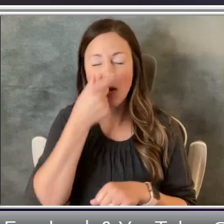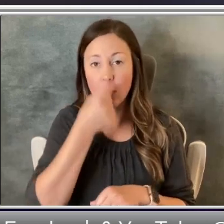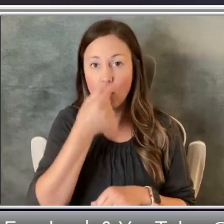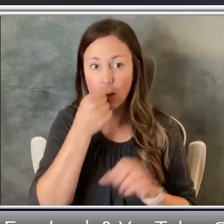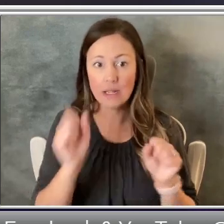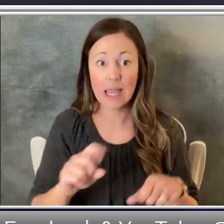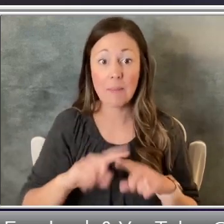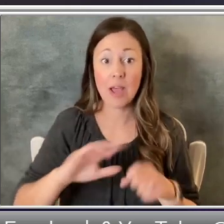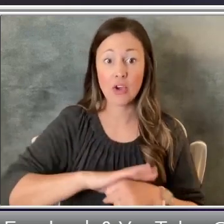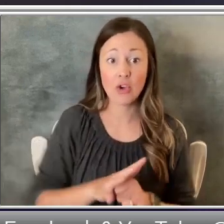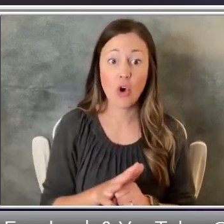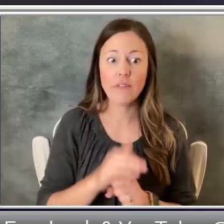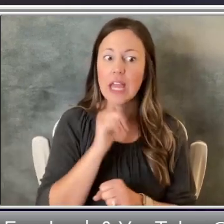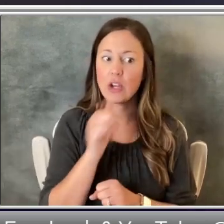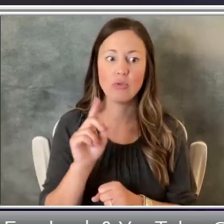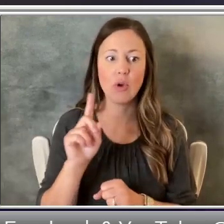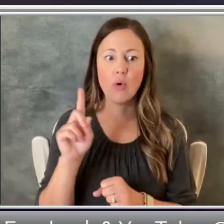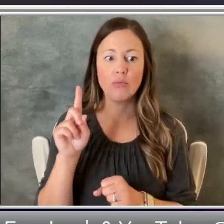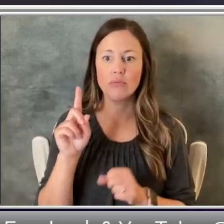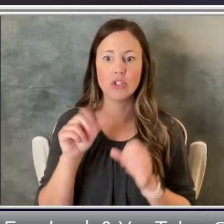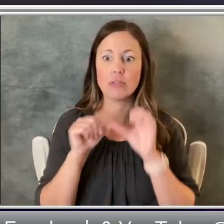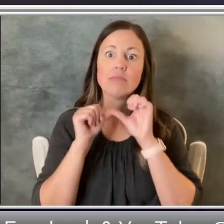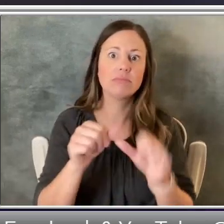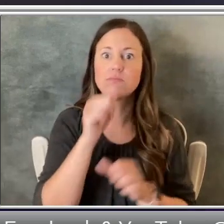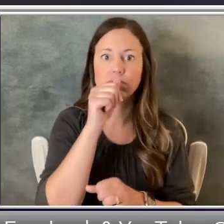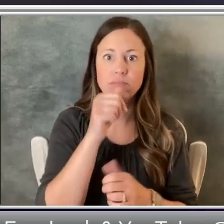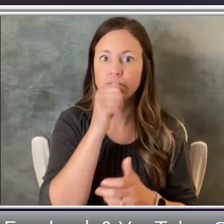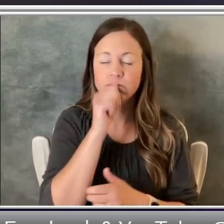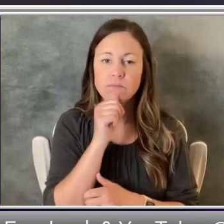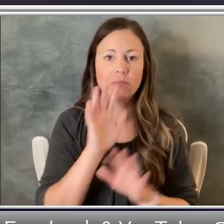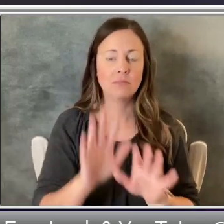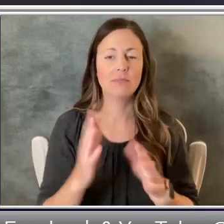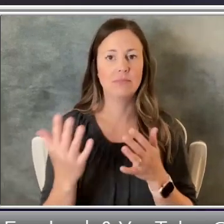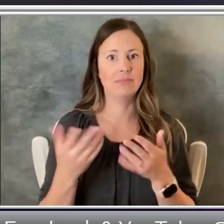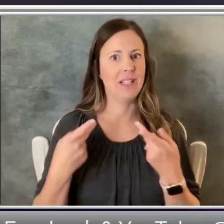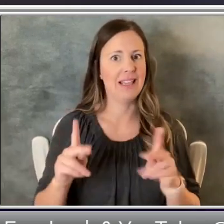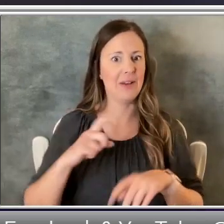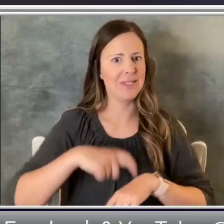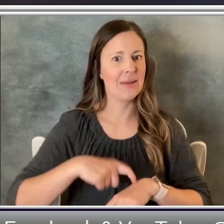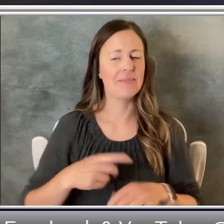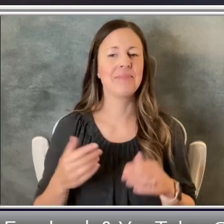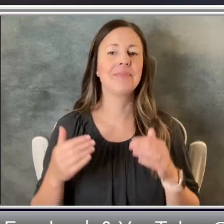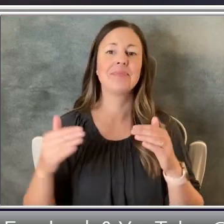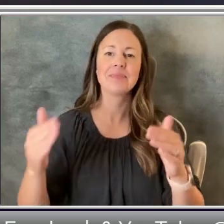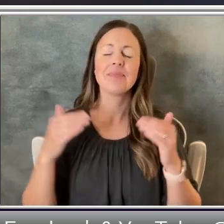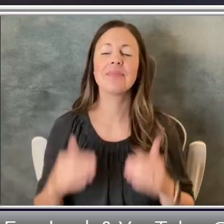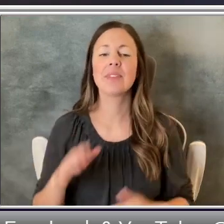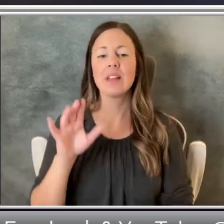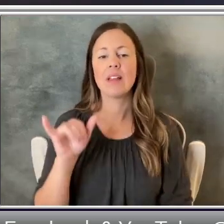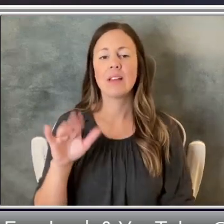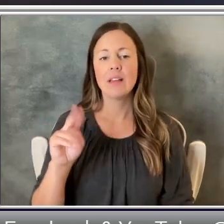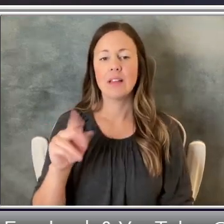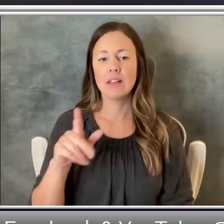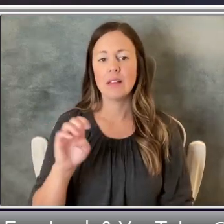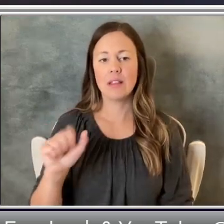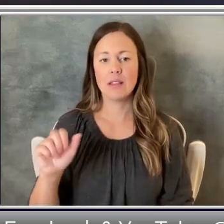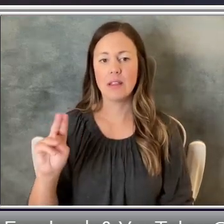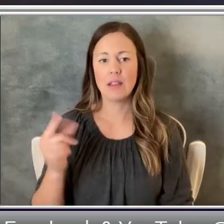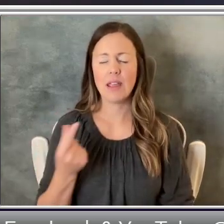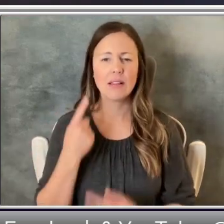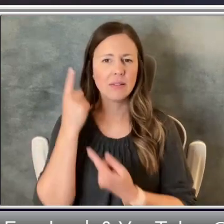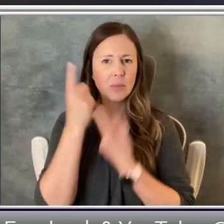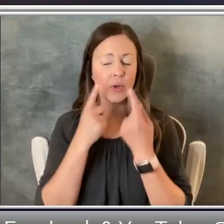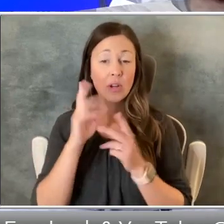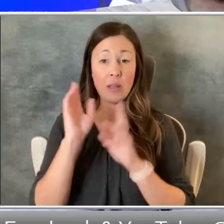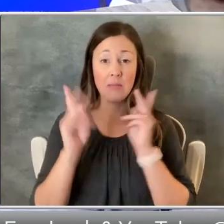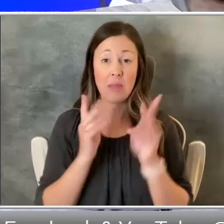one thing you don't just keep forging ahead on. Give yourself time. Yen Liang has a question. He wants to know if people who've been previously infected